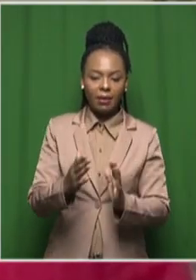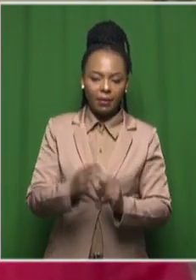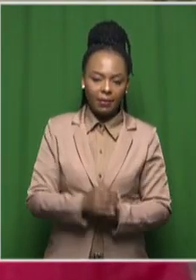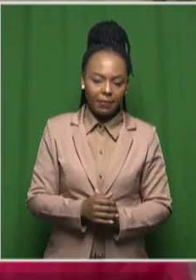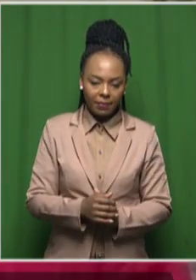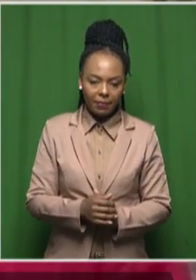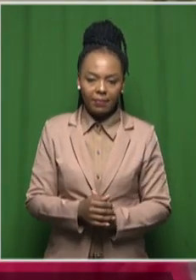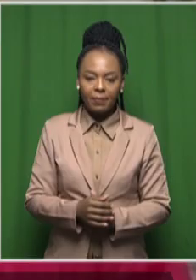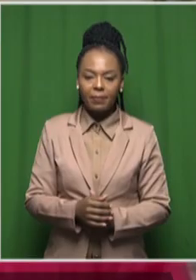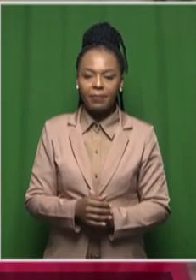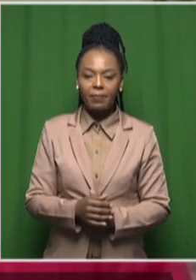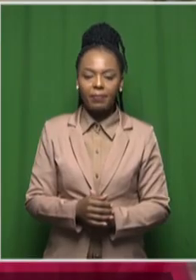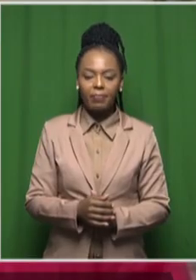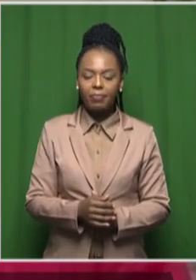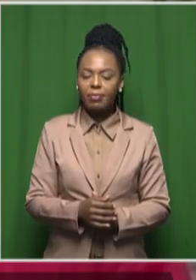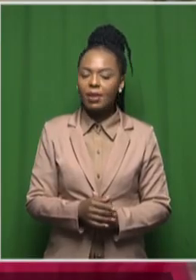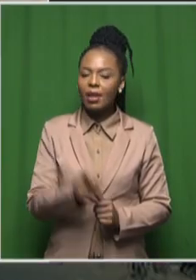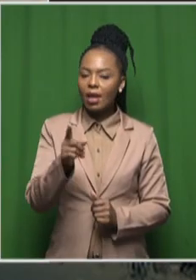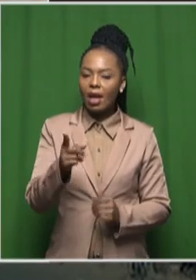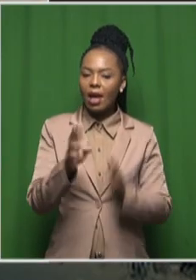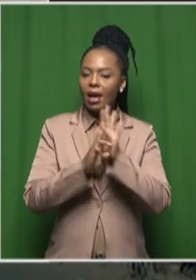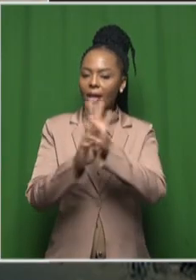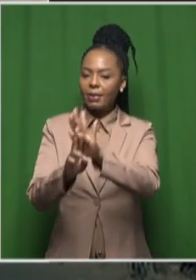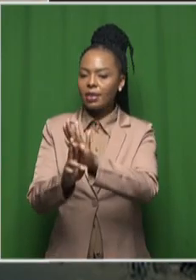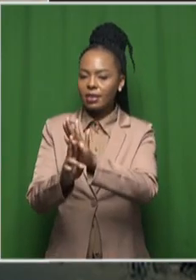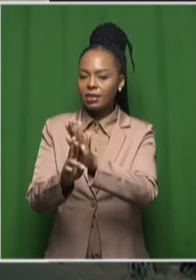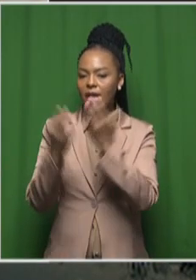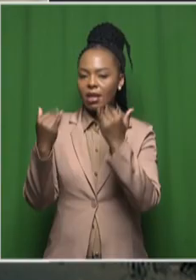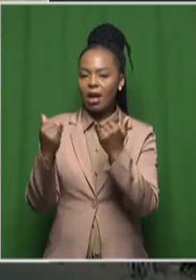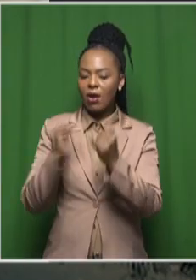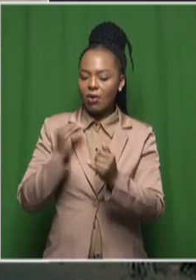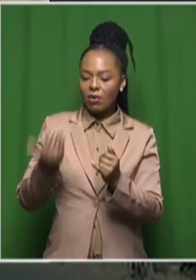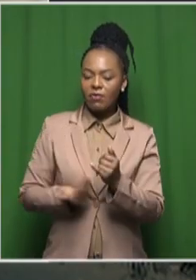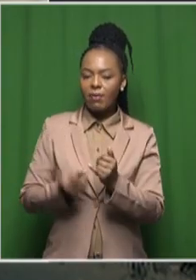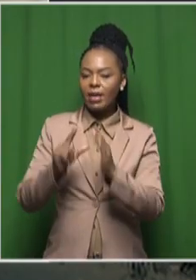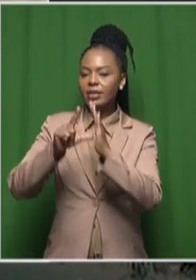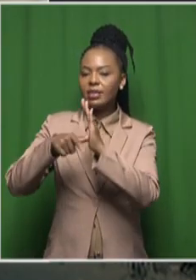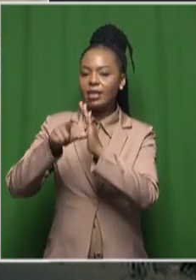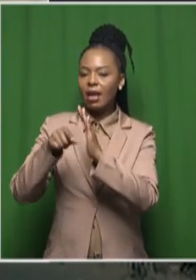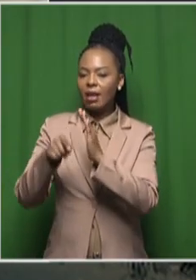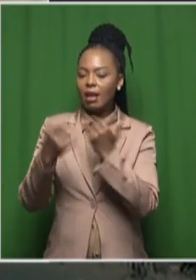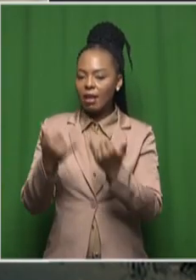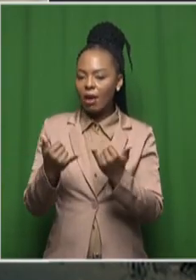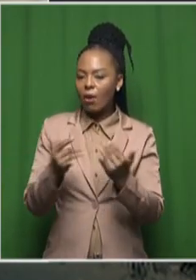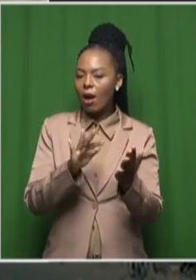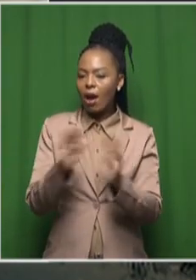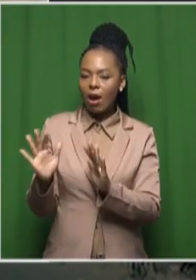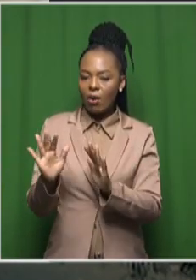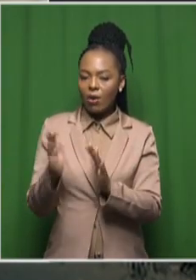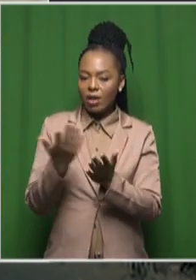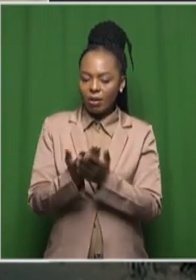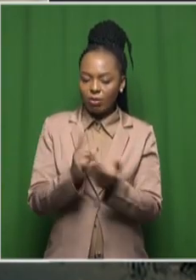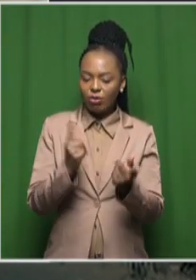And in your view, how has the representation of female designers changed in the industry over the years, and what more can be done?